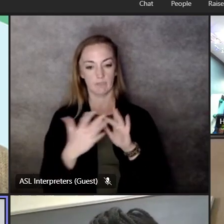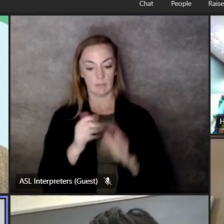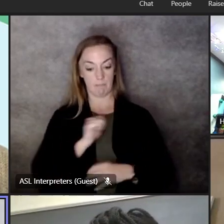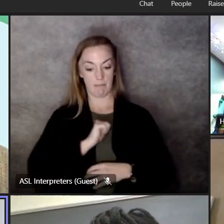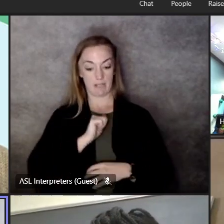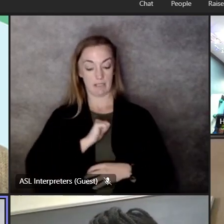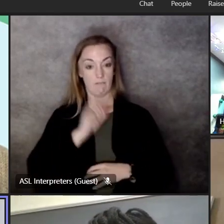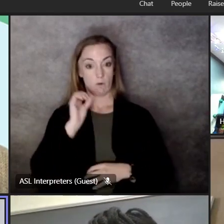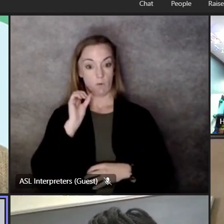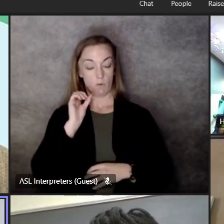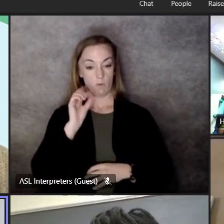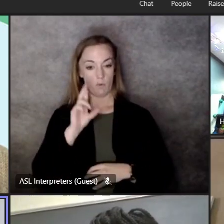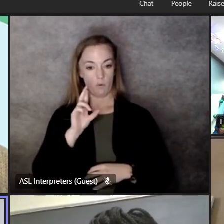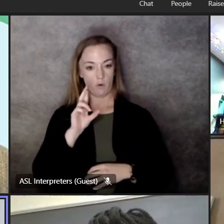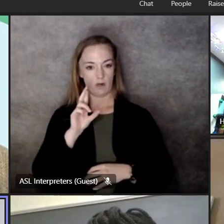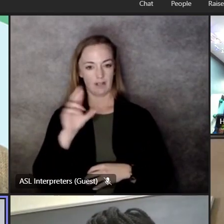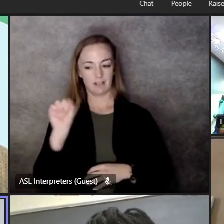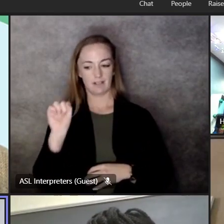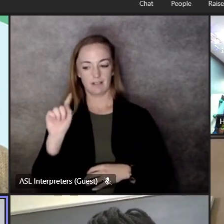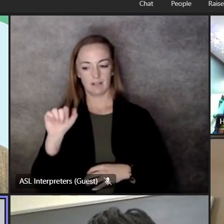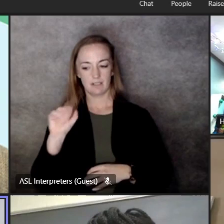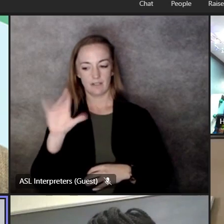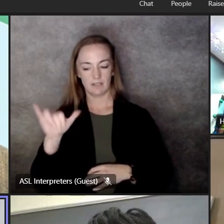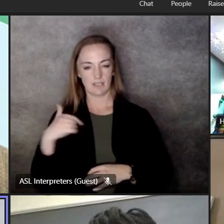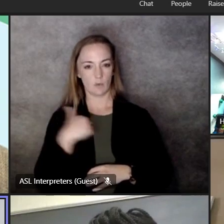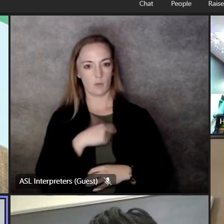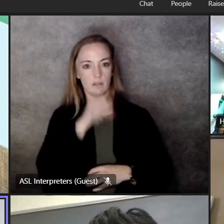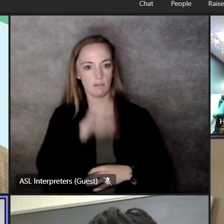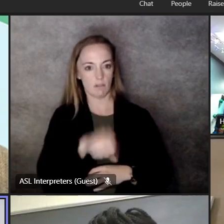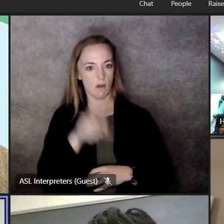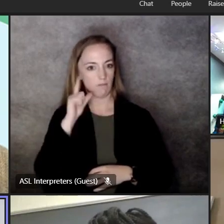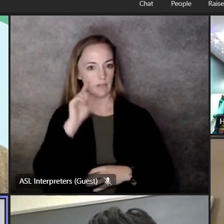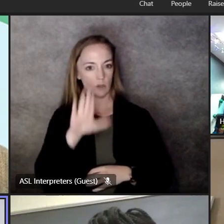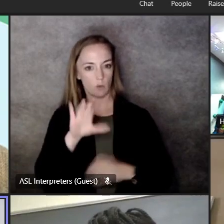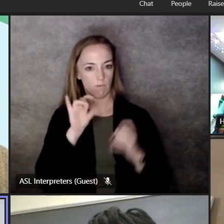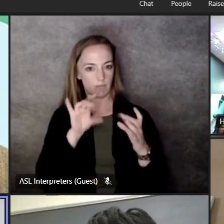or Stacy. We love hearing your feedback. We love hearing